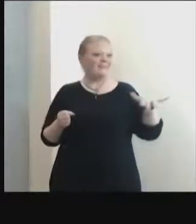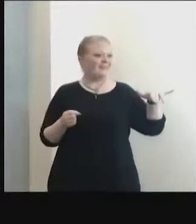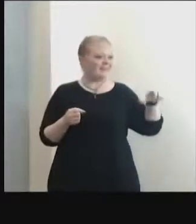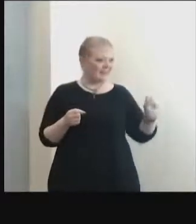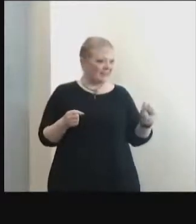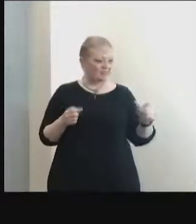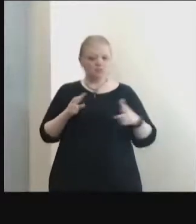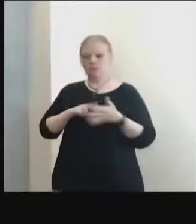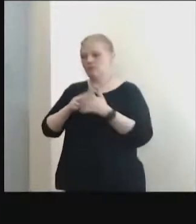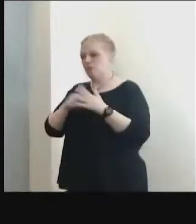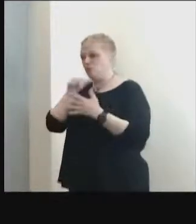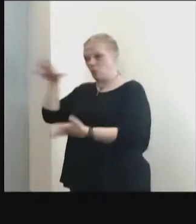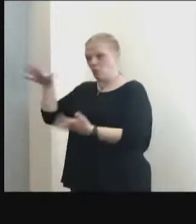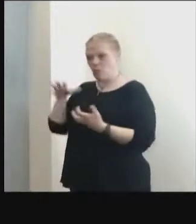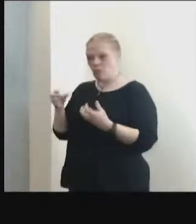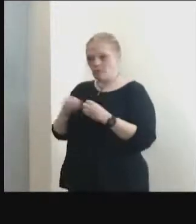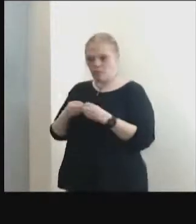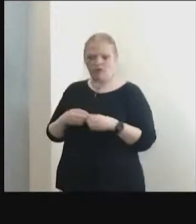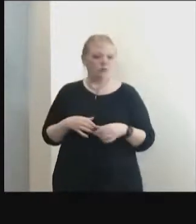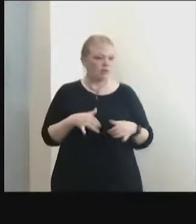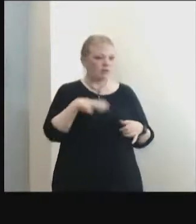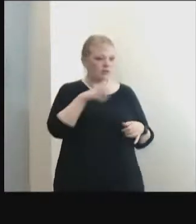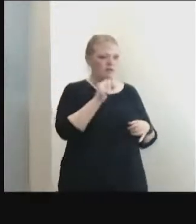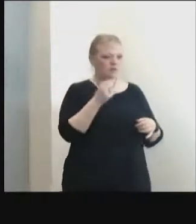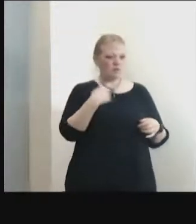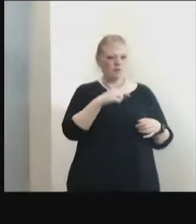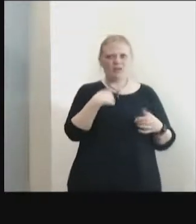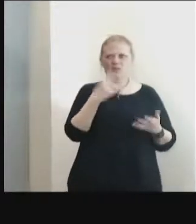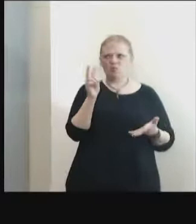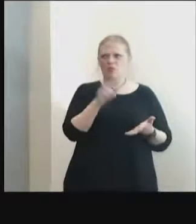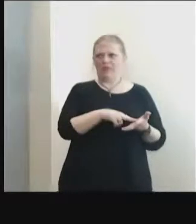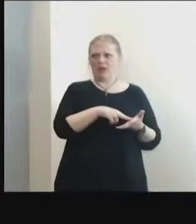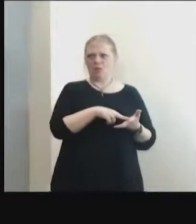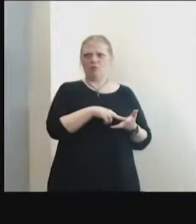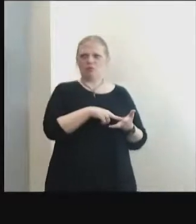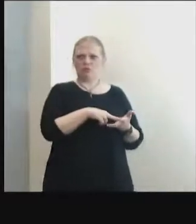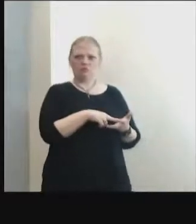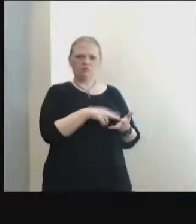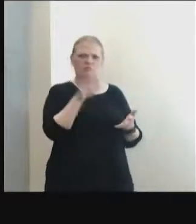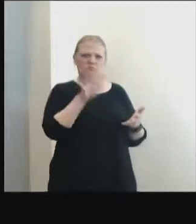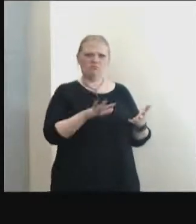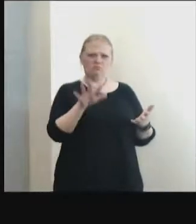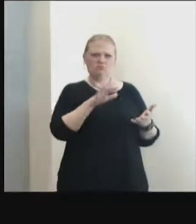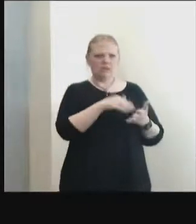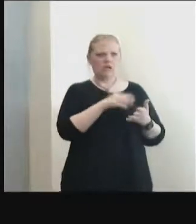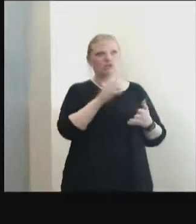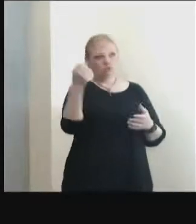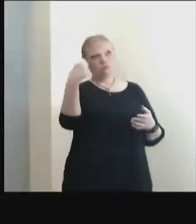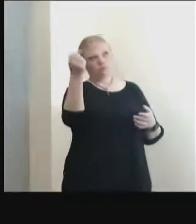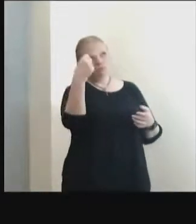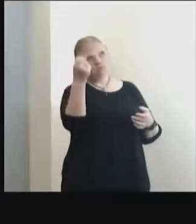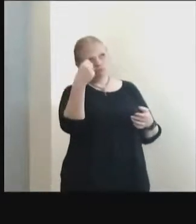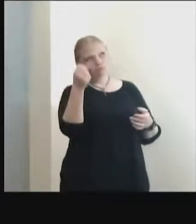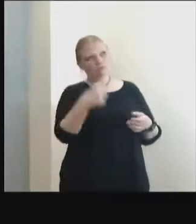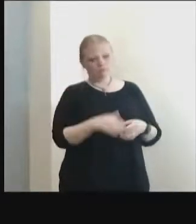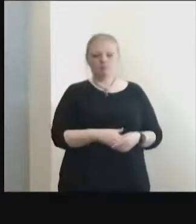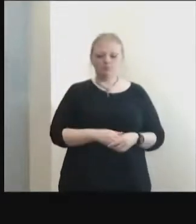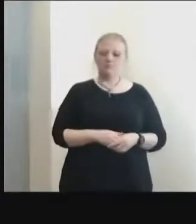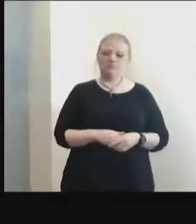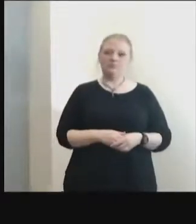getting as much new as you had before? Yes, I think we had 2,000 doses approximately. Doctors give me the head bob,